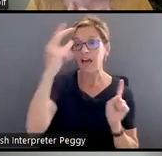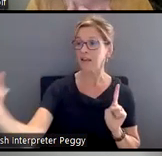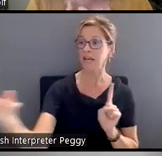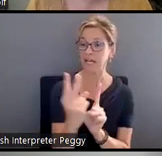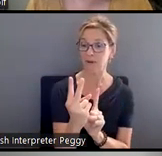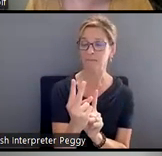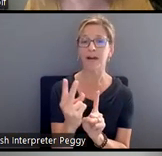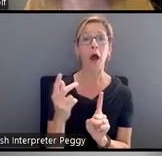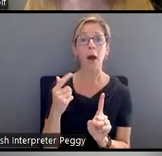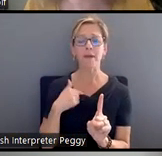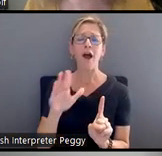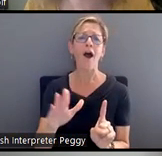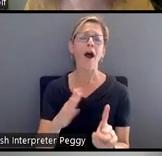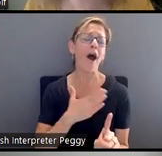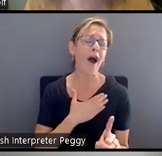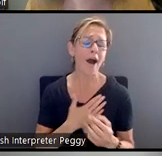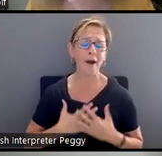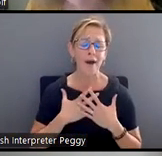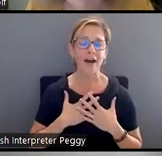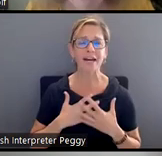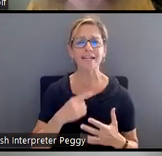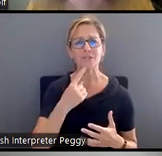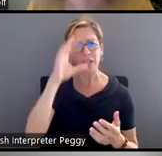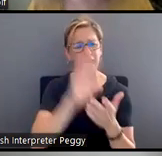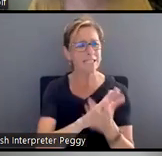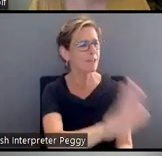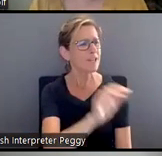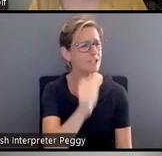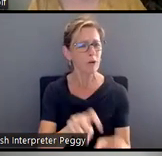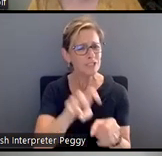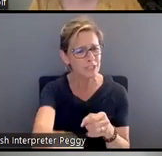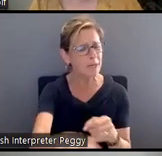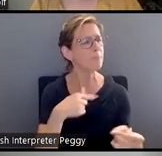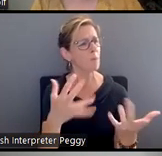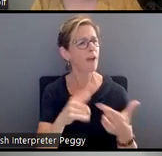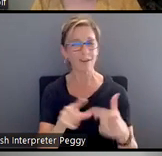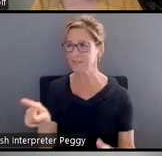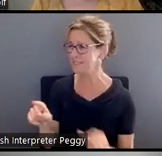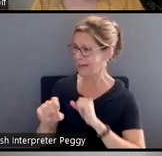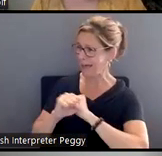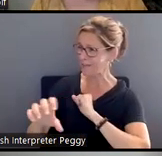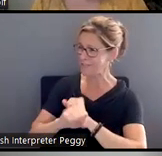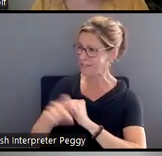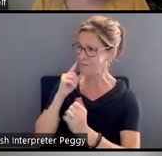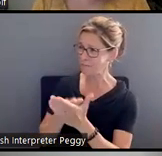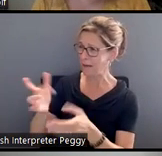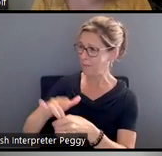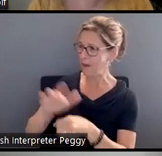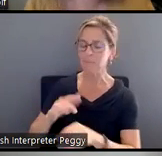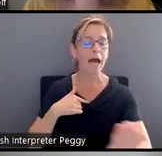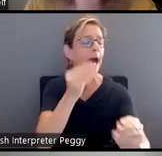story." And he'd say, "It's a Coke ad." Yeah, I know it's a Coke ad, but it's a beautiful story.